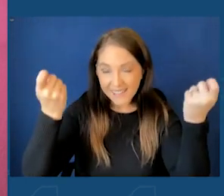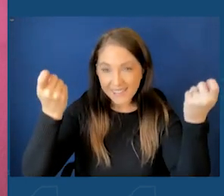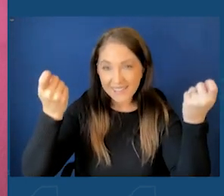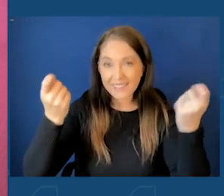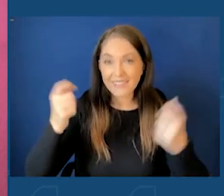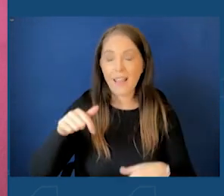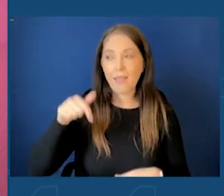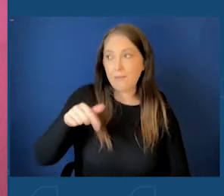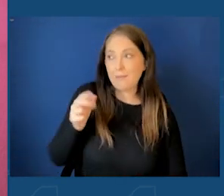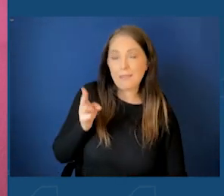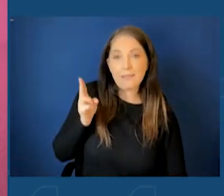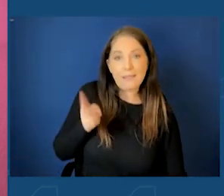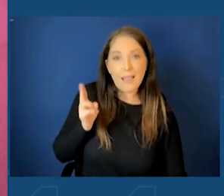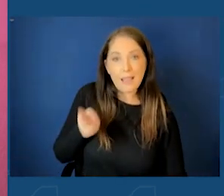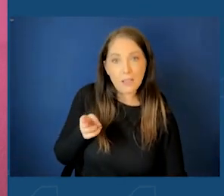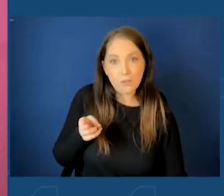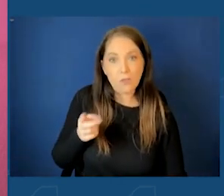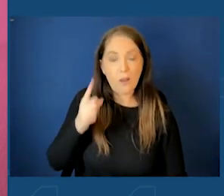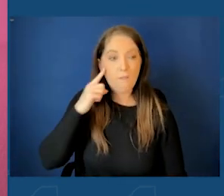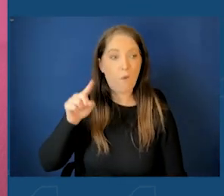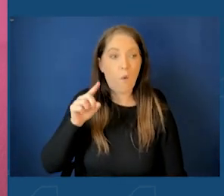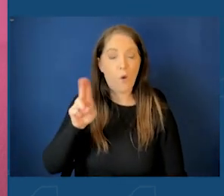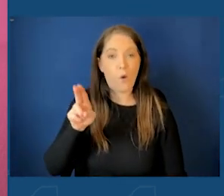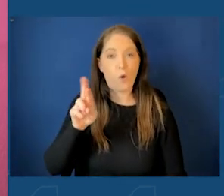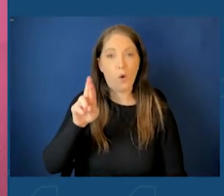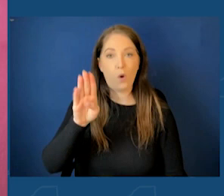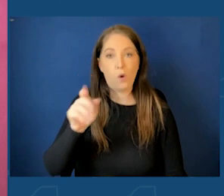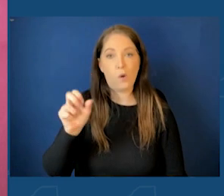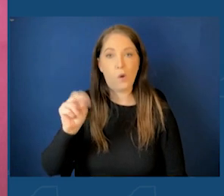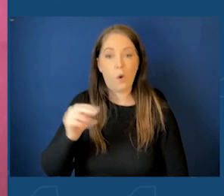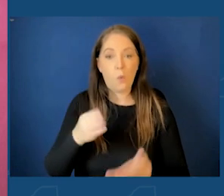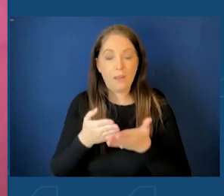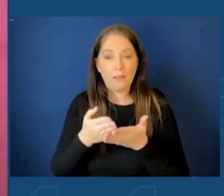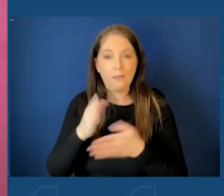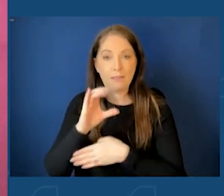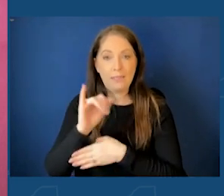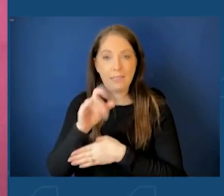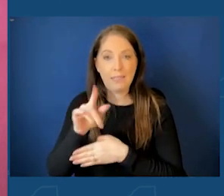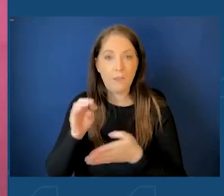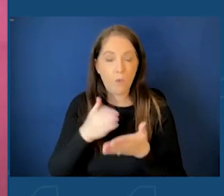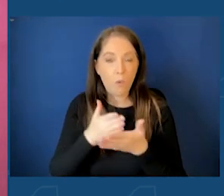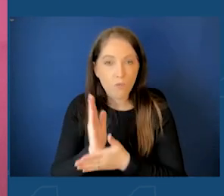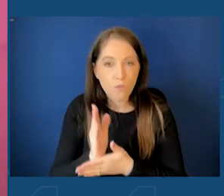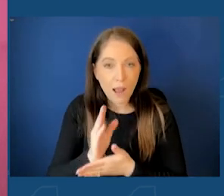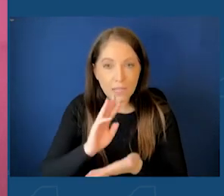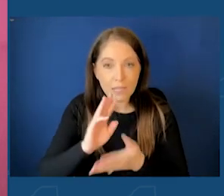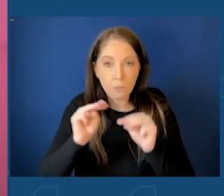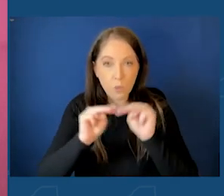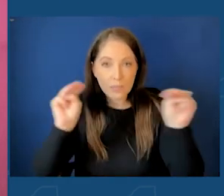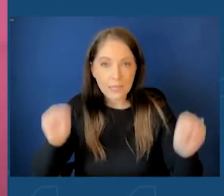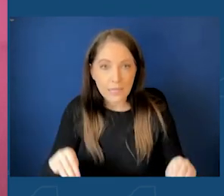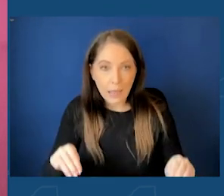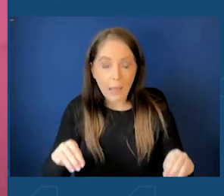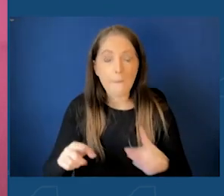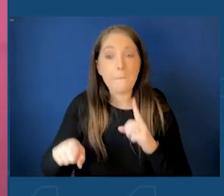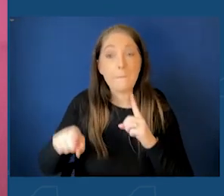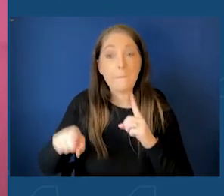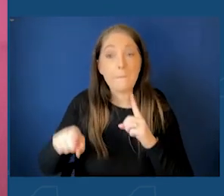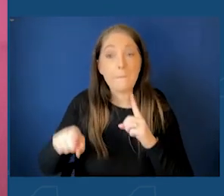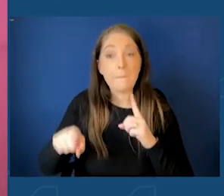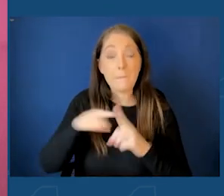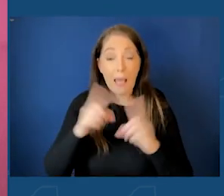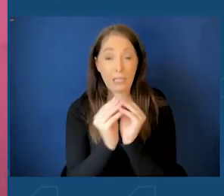history-making Urban Civil Rights Museum, and the future-focused National Urban League Conference Center, all at the center of so